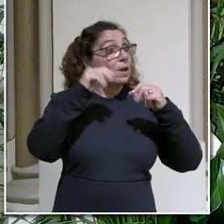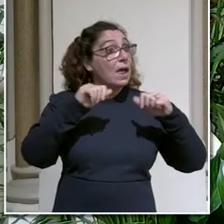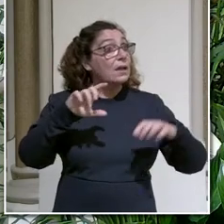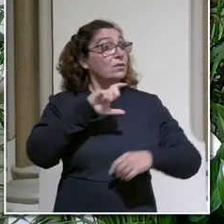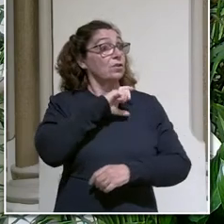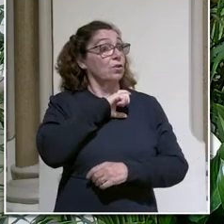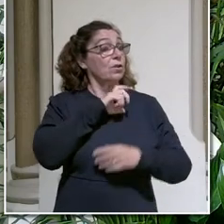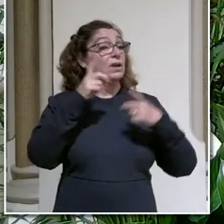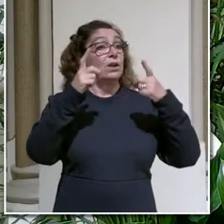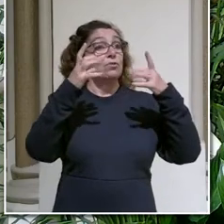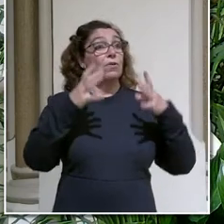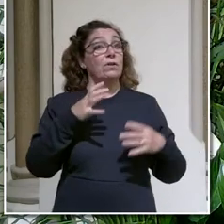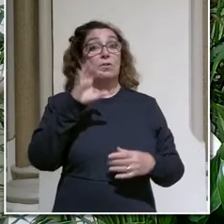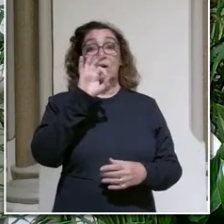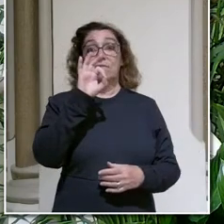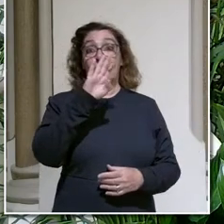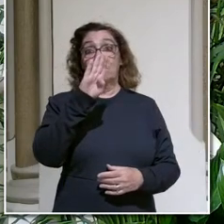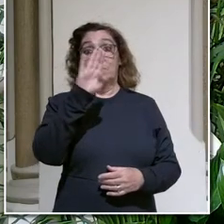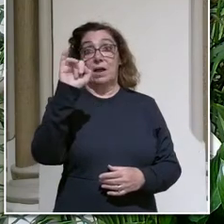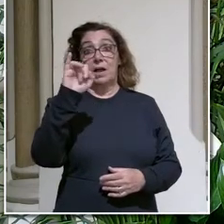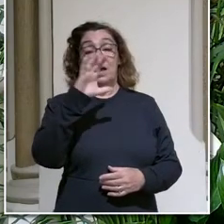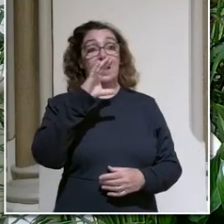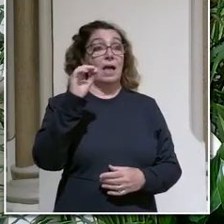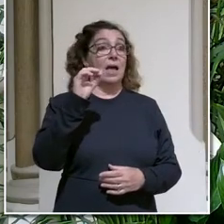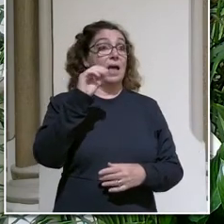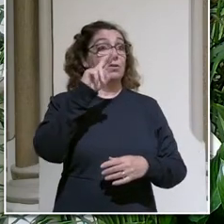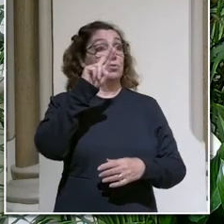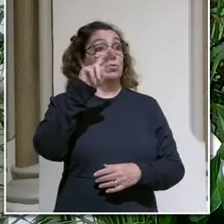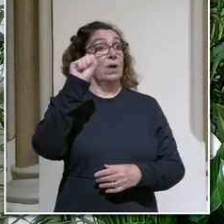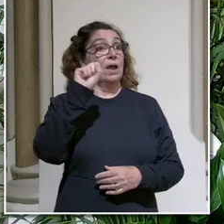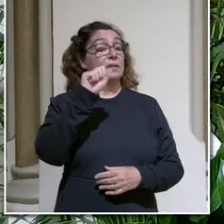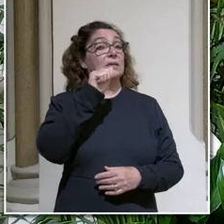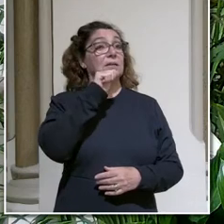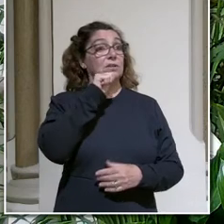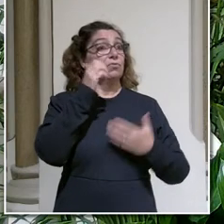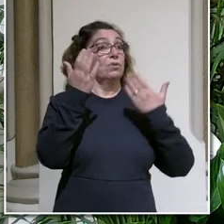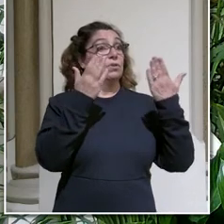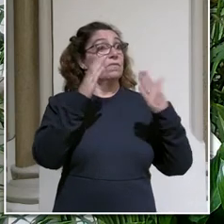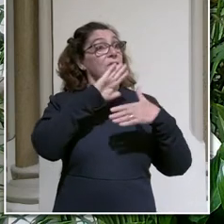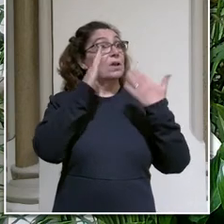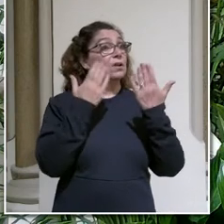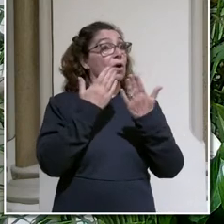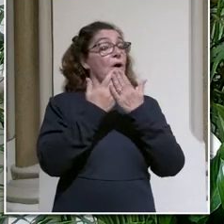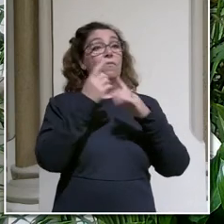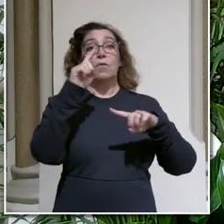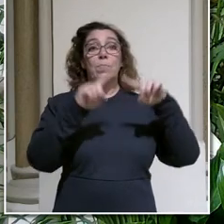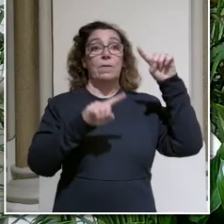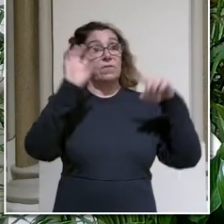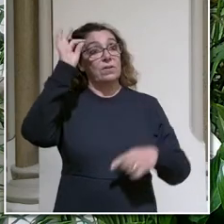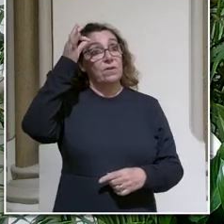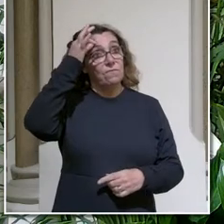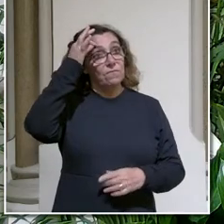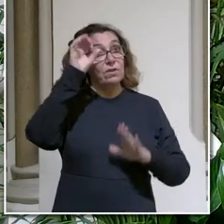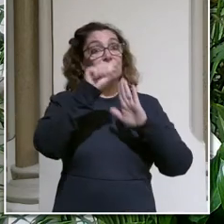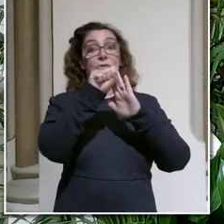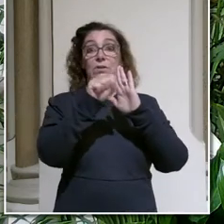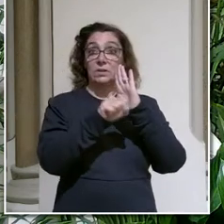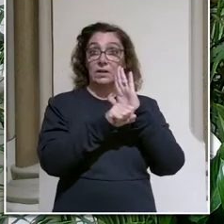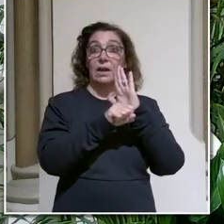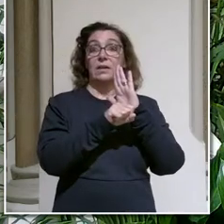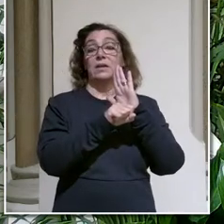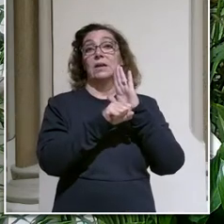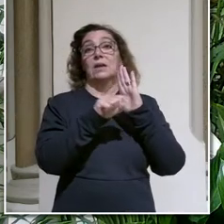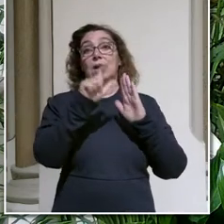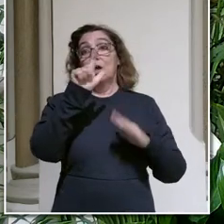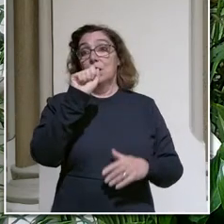FBI, ATF, and the United States Secret Service, as well as all those from the various federal, state, and municipal law